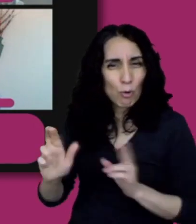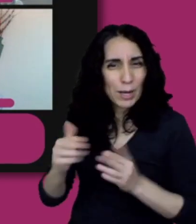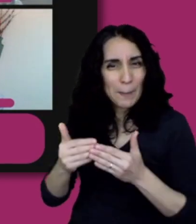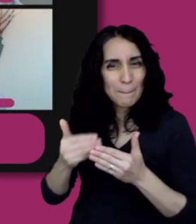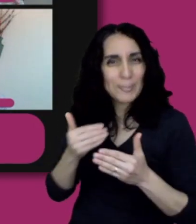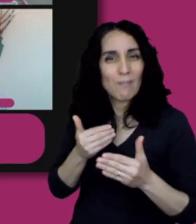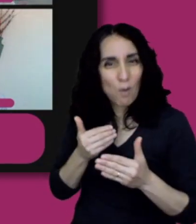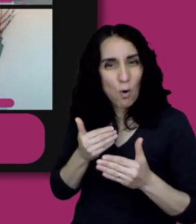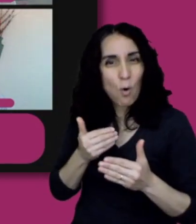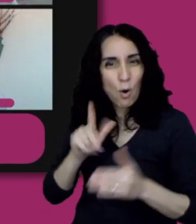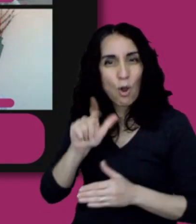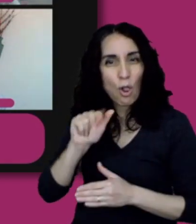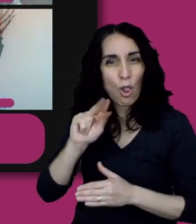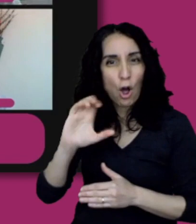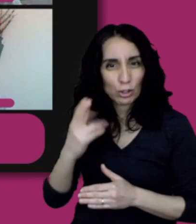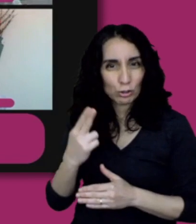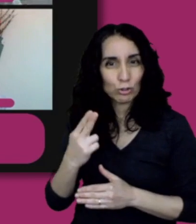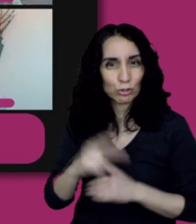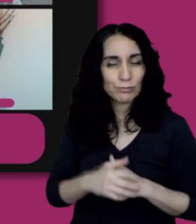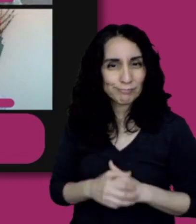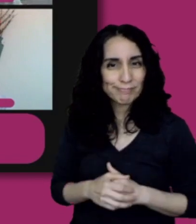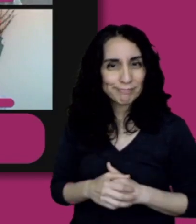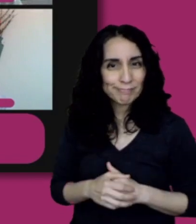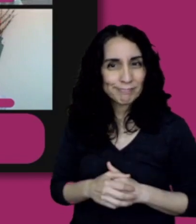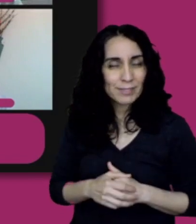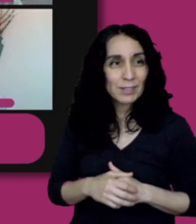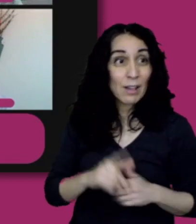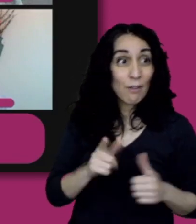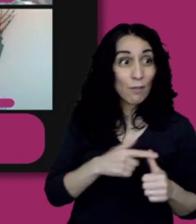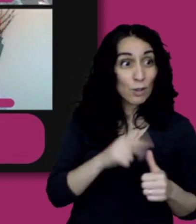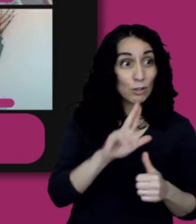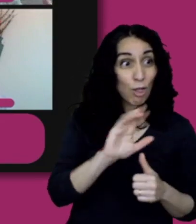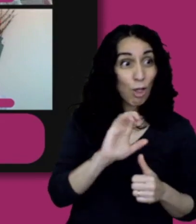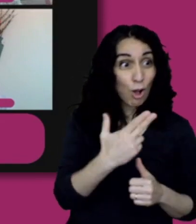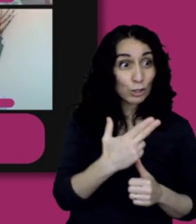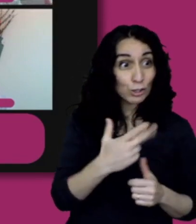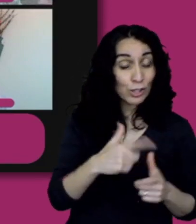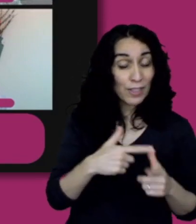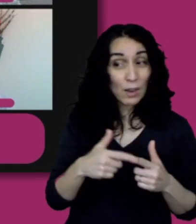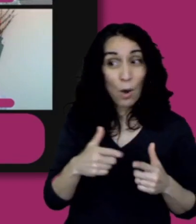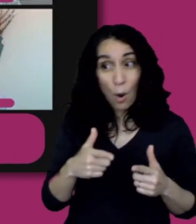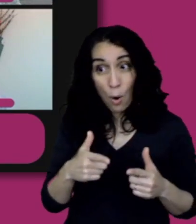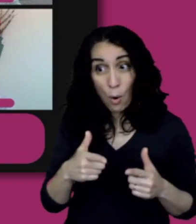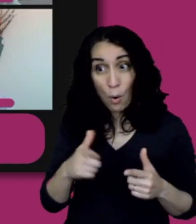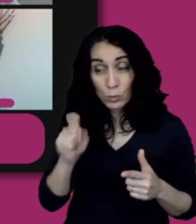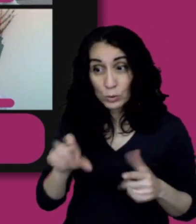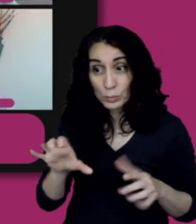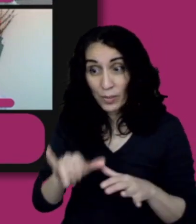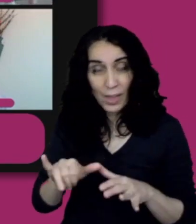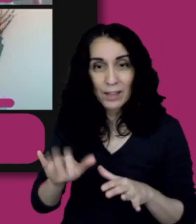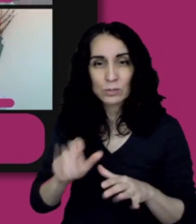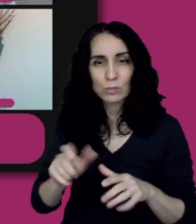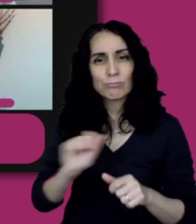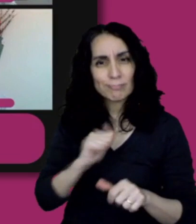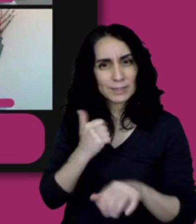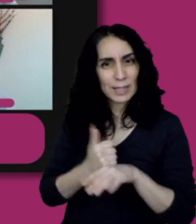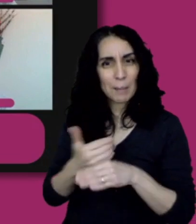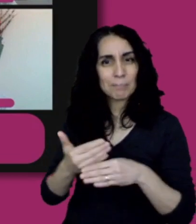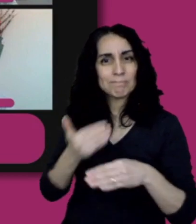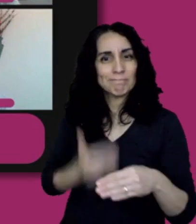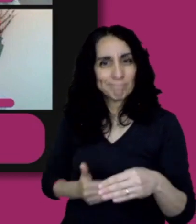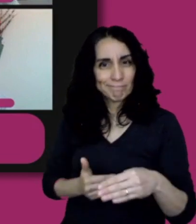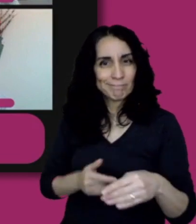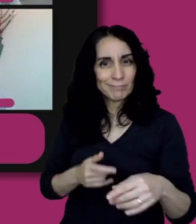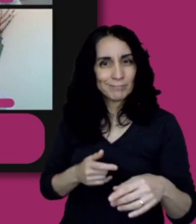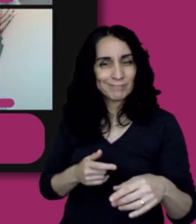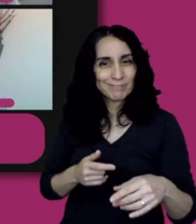up and kind of ready to go pre-launch, as opposed to launching and then going, oh, now we should be doing